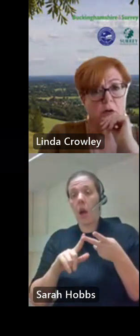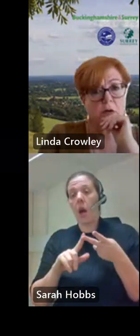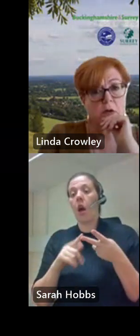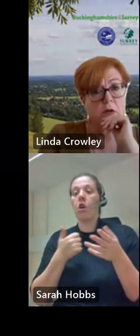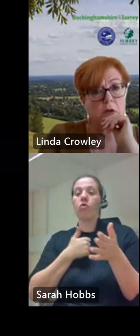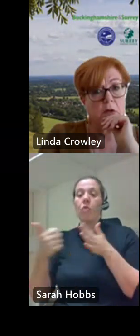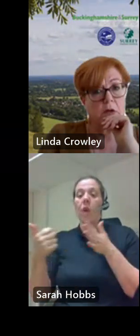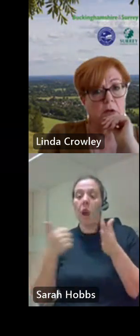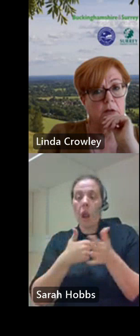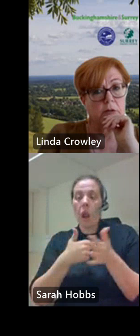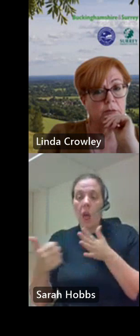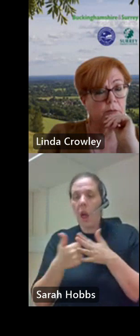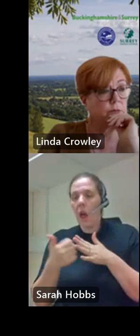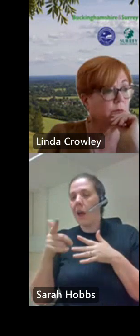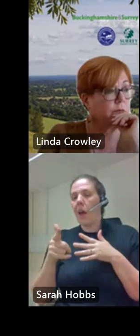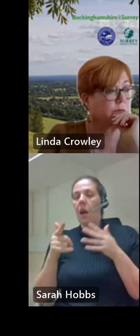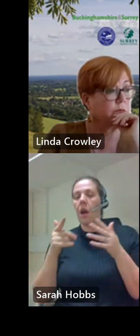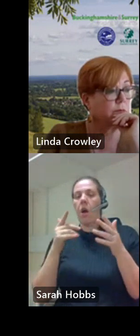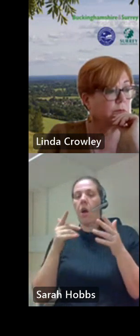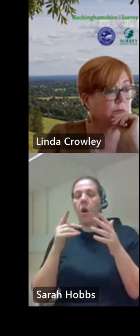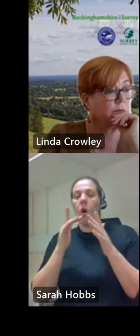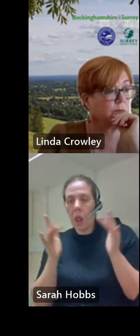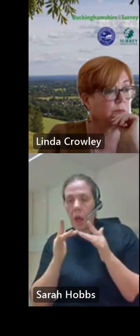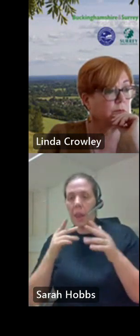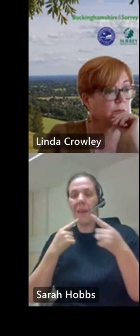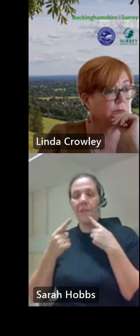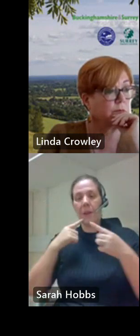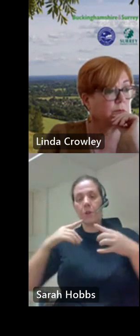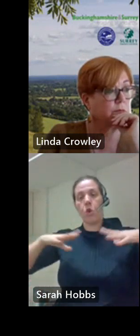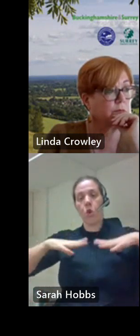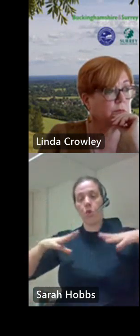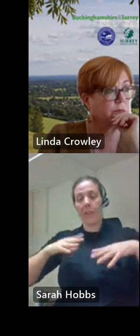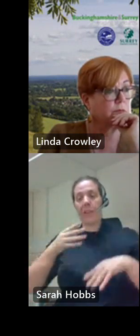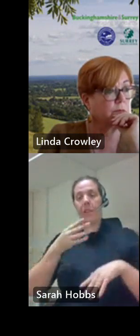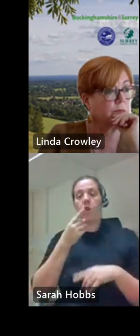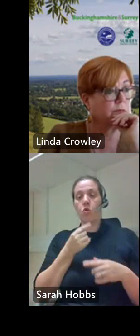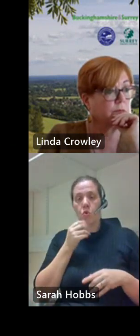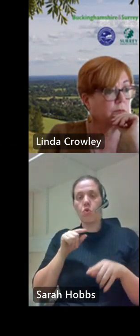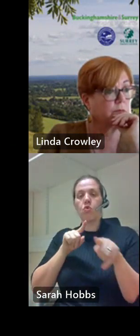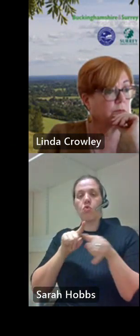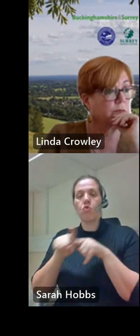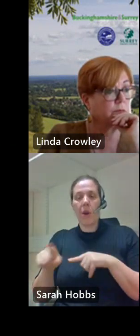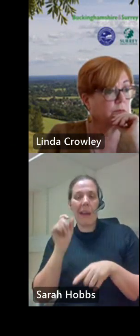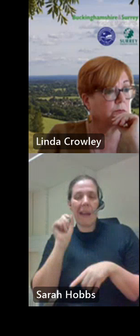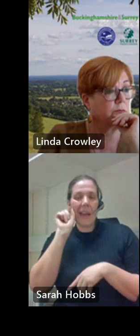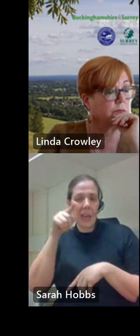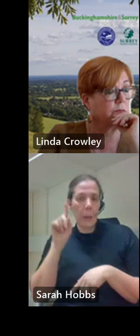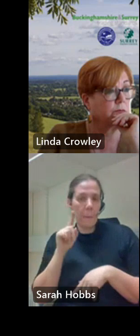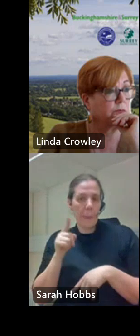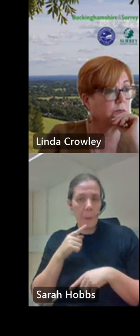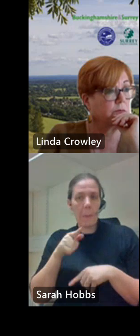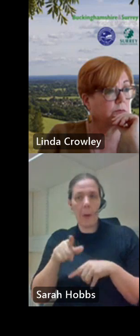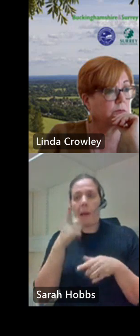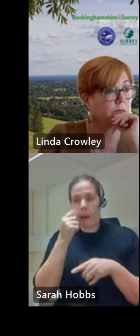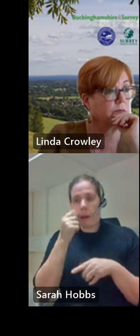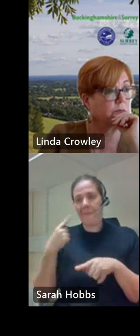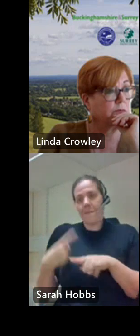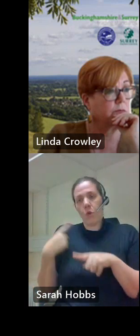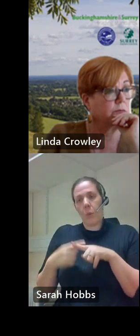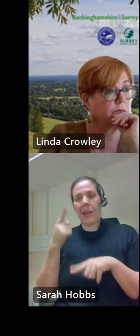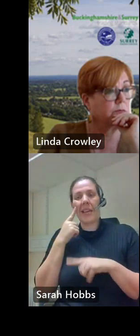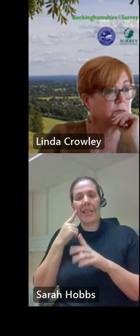known directories and information that's probably available already to try and guess people's passwords, but it's done at a very, very quick level. So